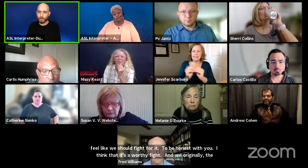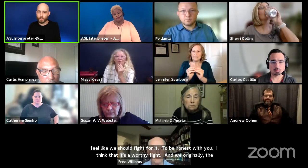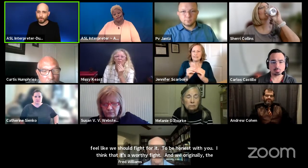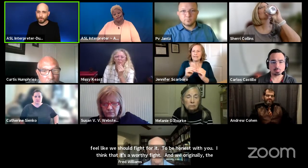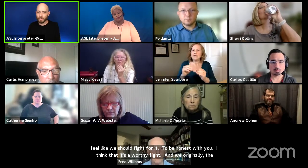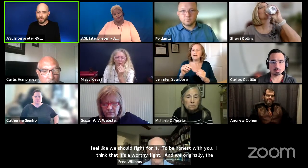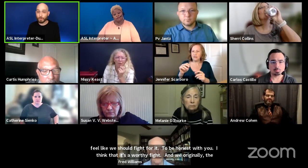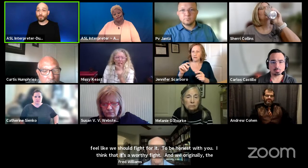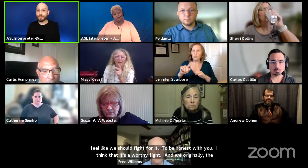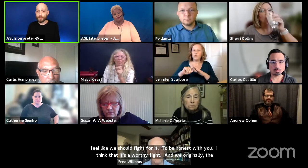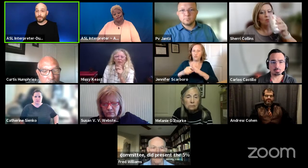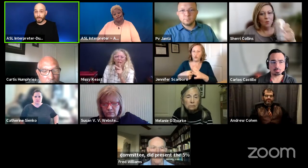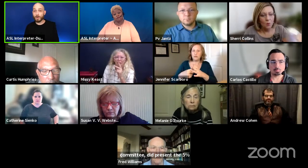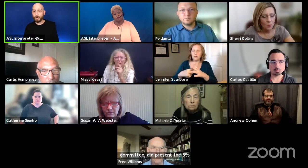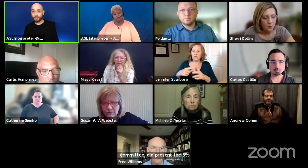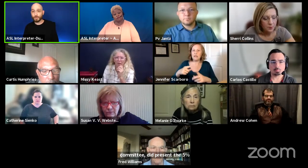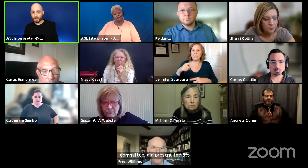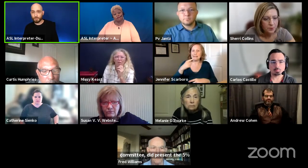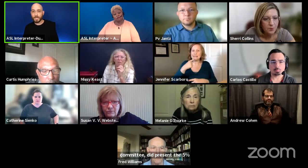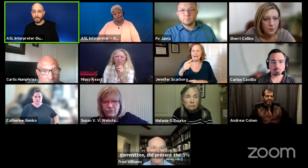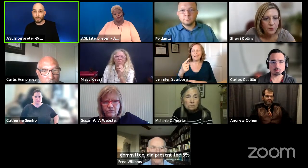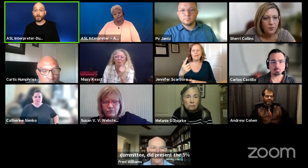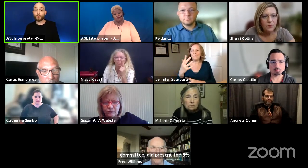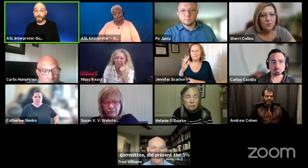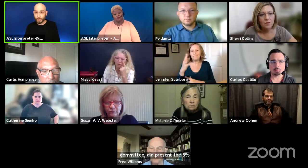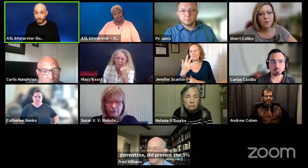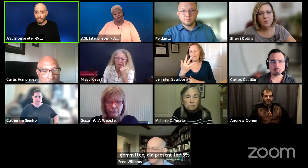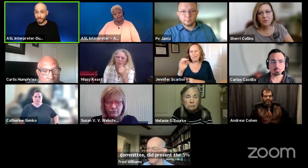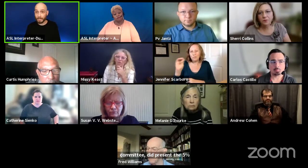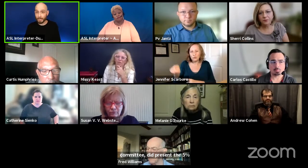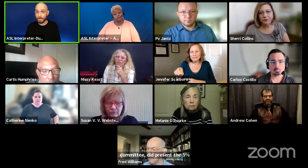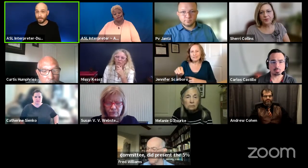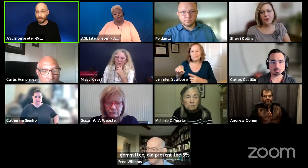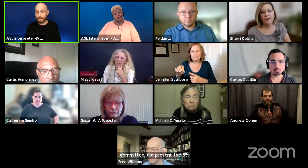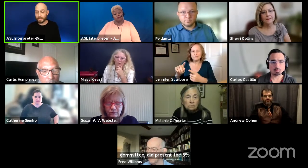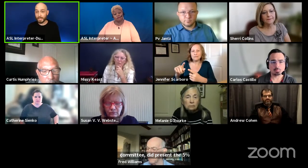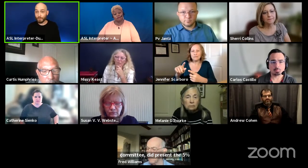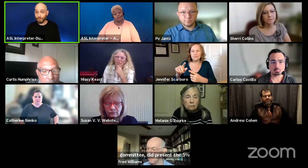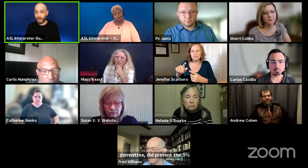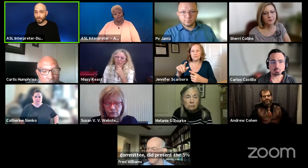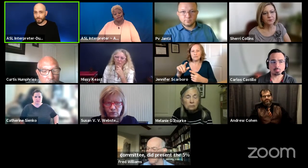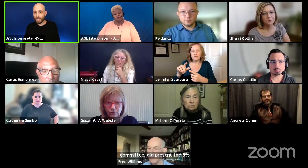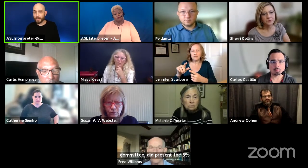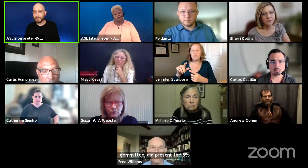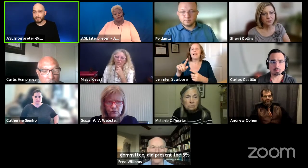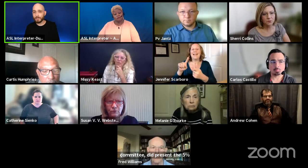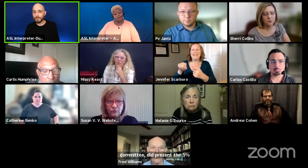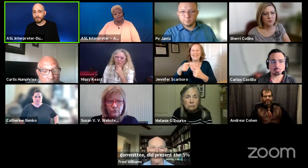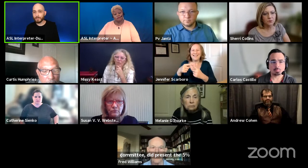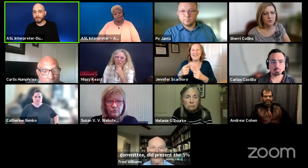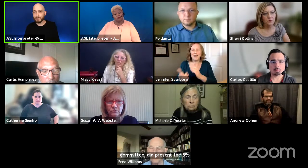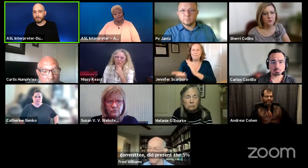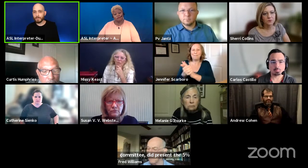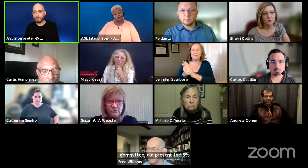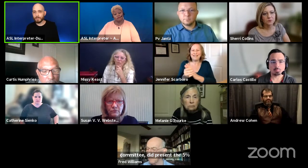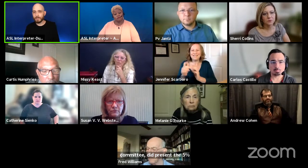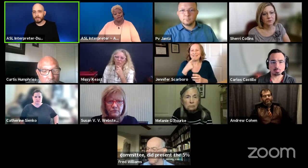And I was reviewing my notes for this meeting. We originally said 5%.